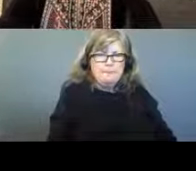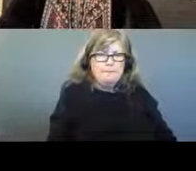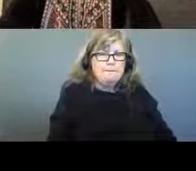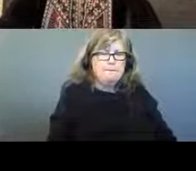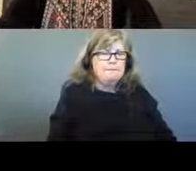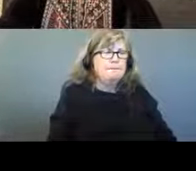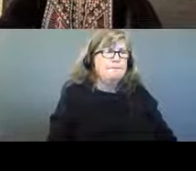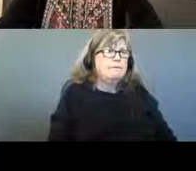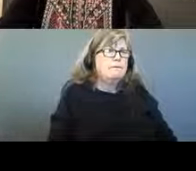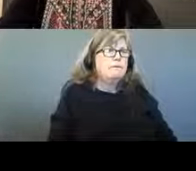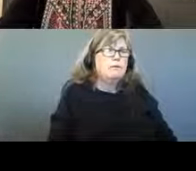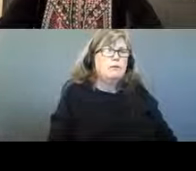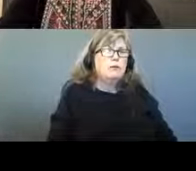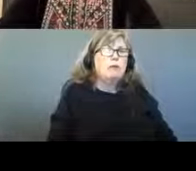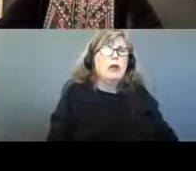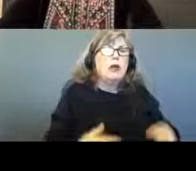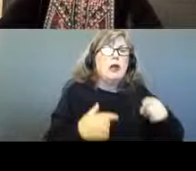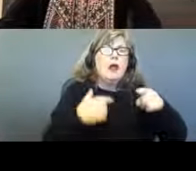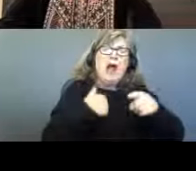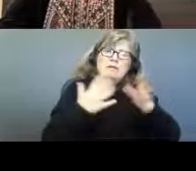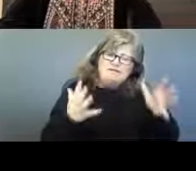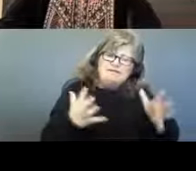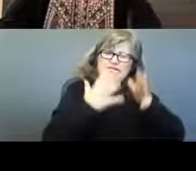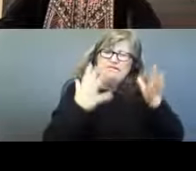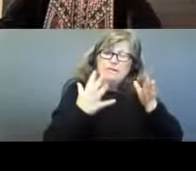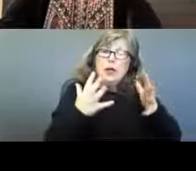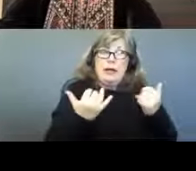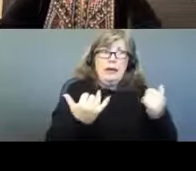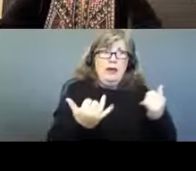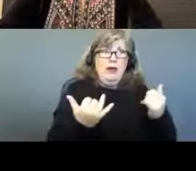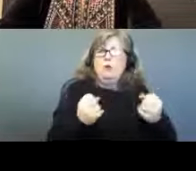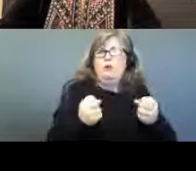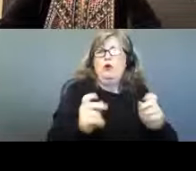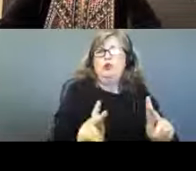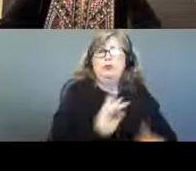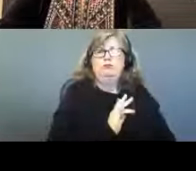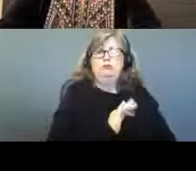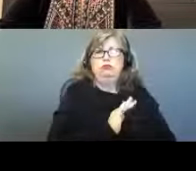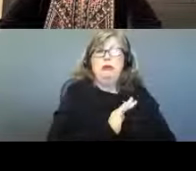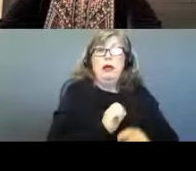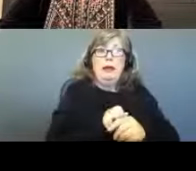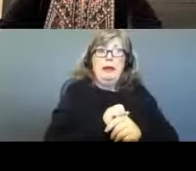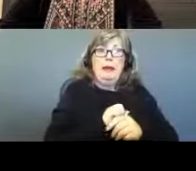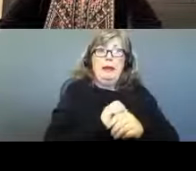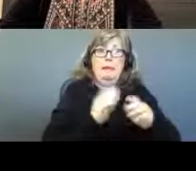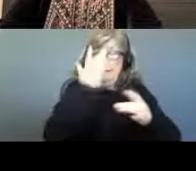I will advocate that we have a really great opportunity here to respond to the pandemic in a most compassionate